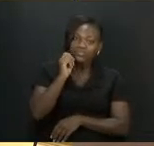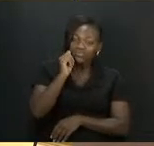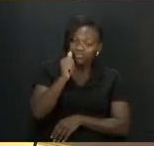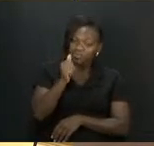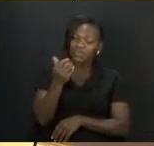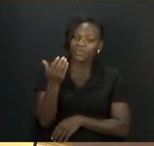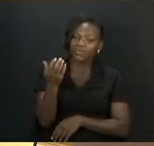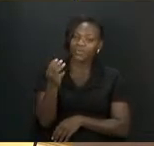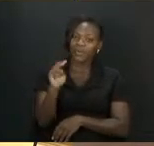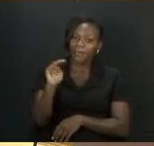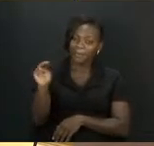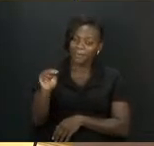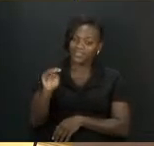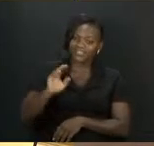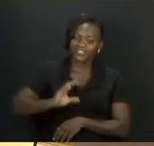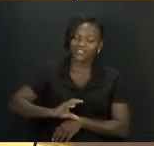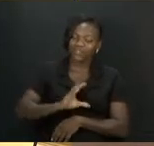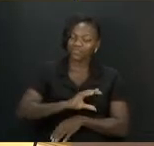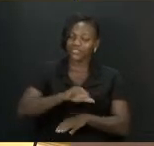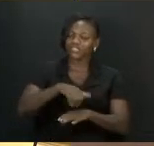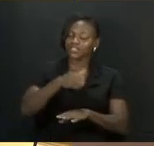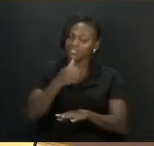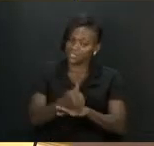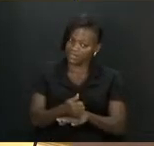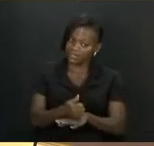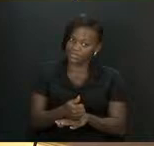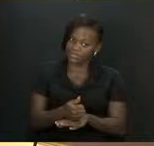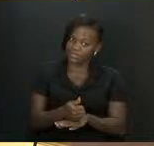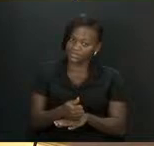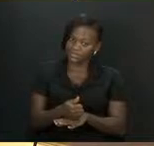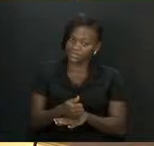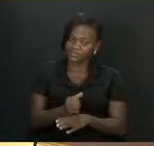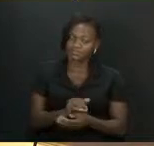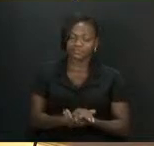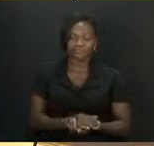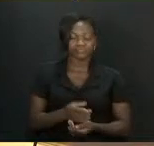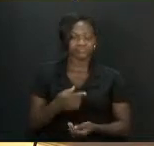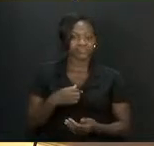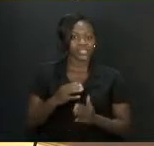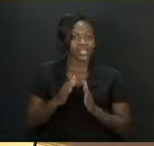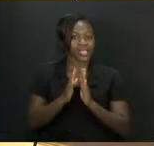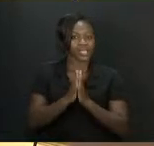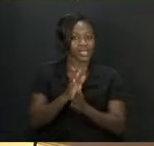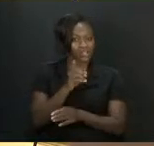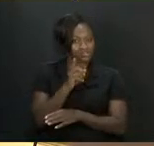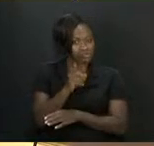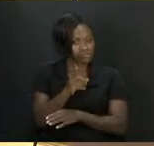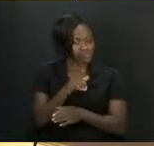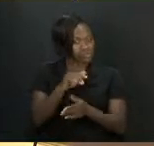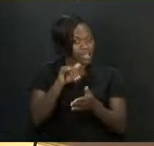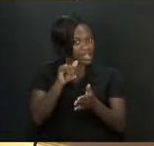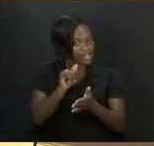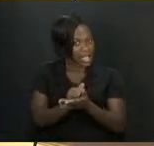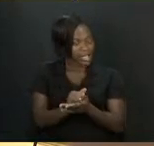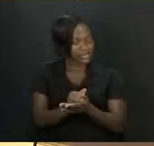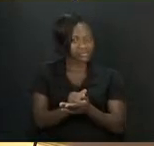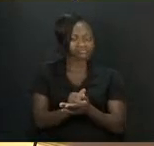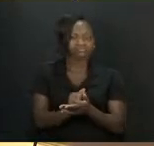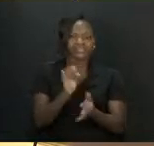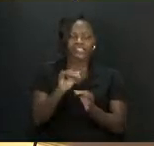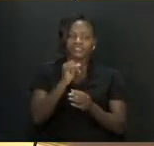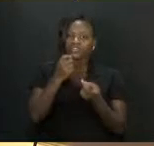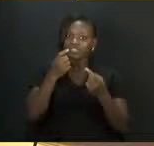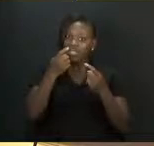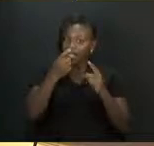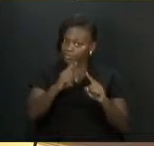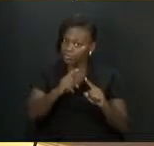the committees will be formed. So, Mr. Speaker, I want to appeal to you to hold him responsible so that